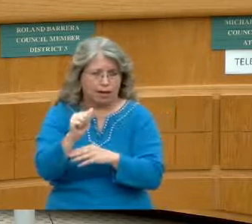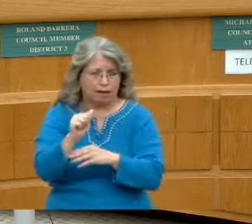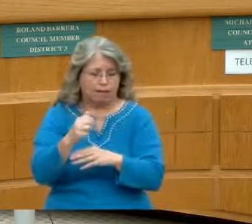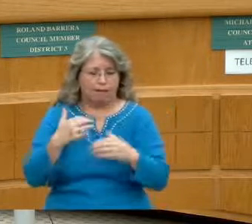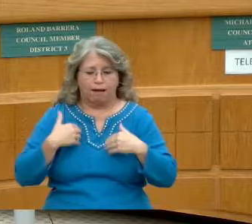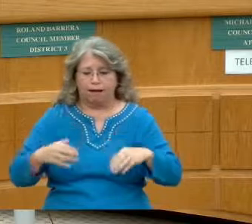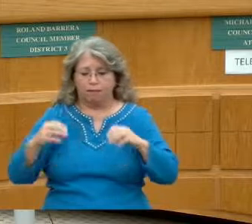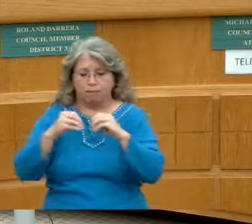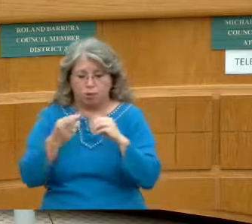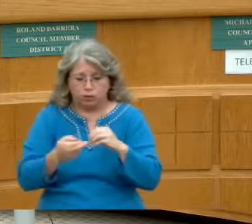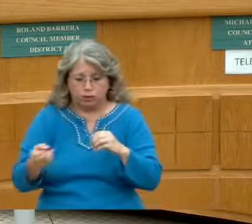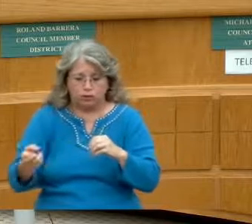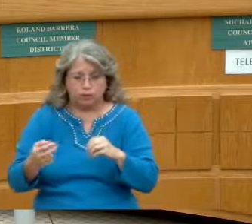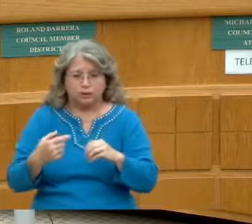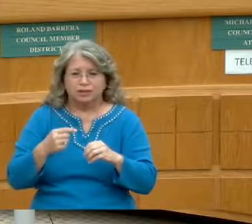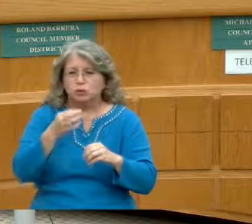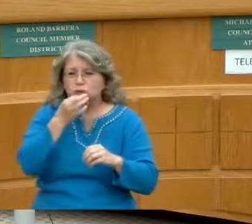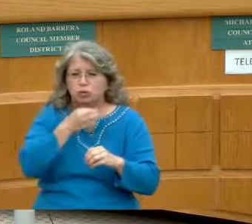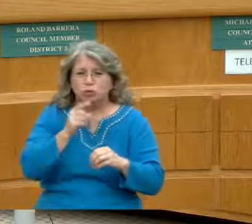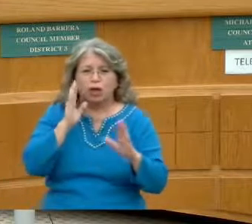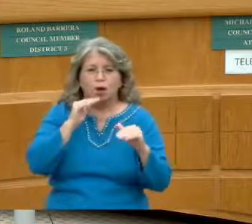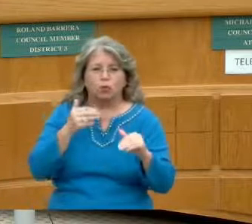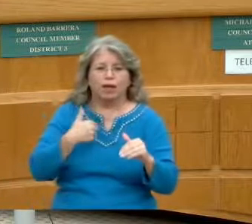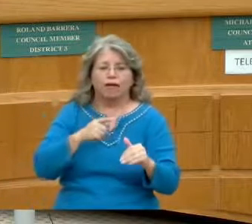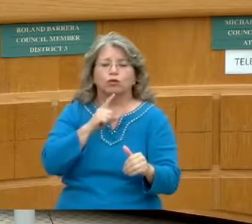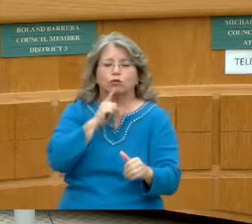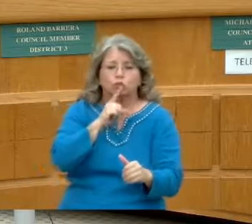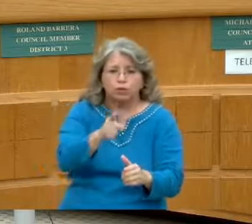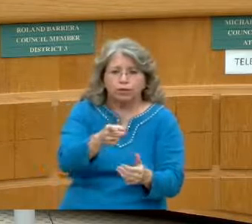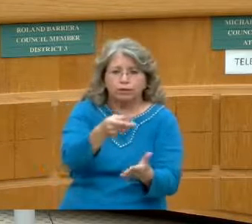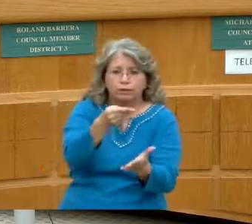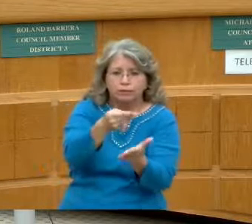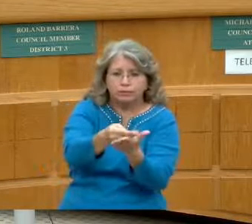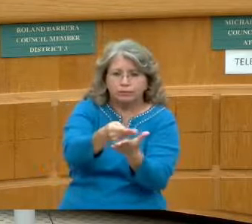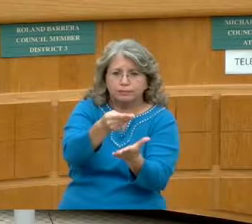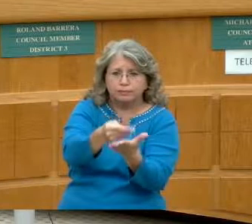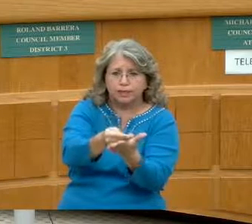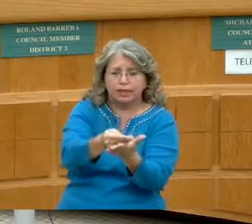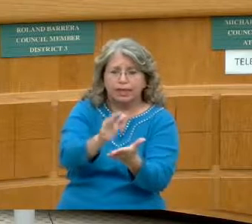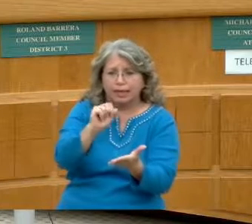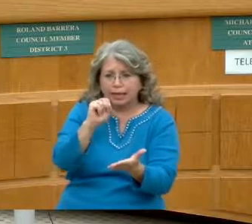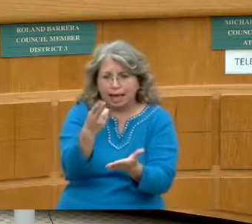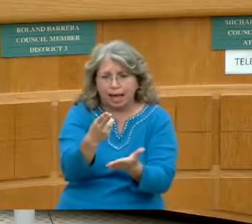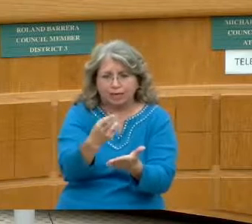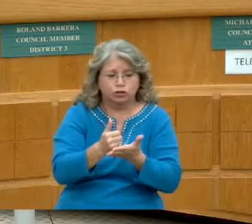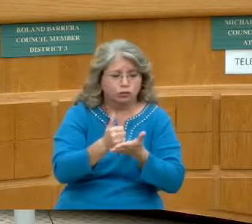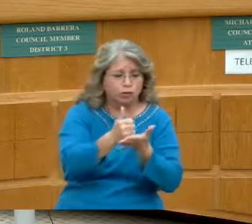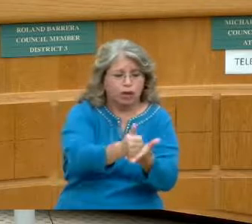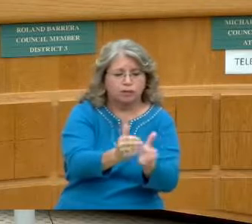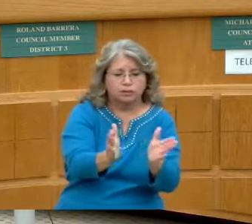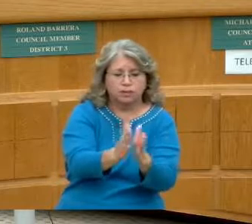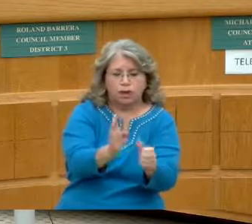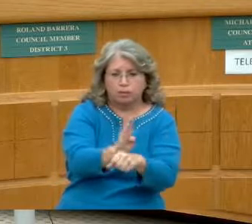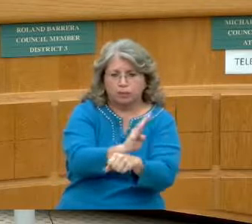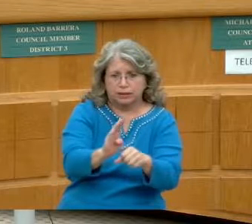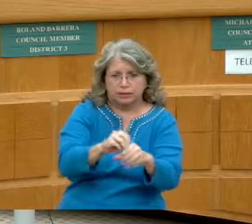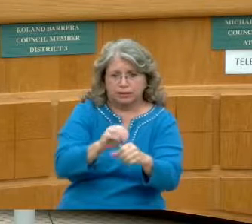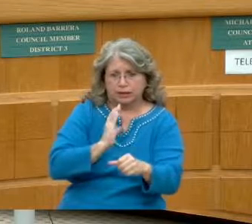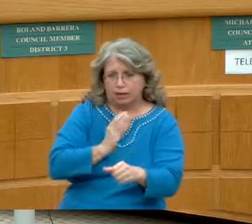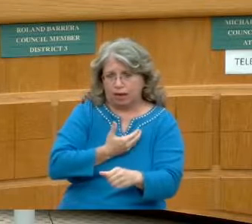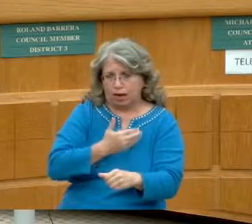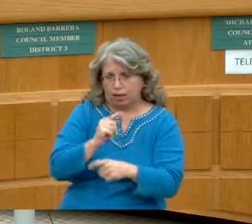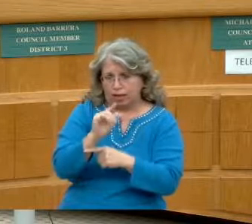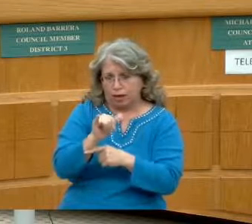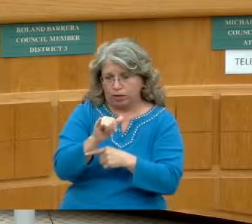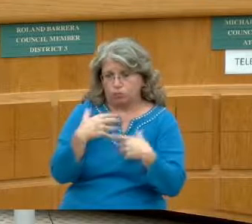soon I hope we have real dollars, real cash to help small businesses in our county recover.